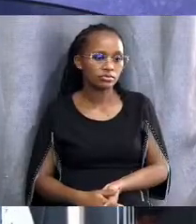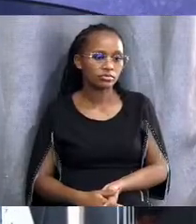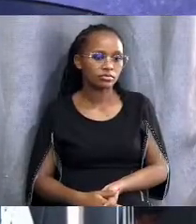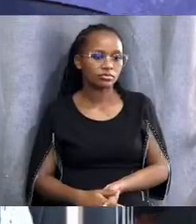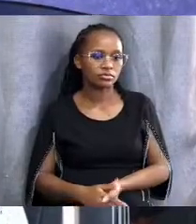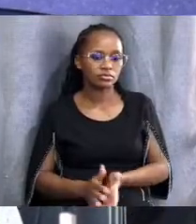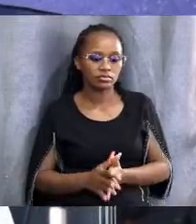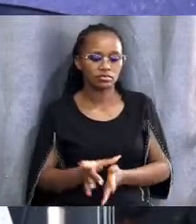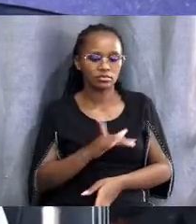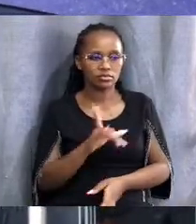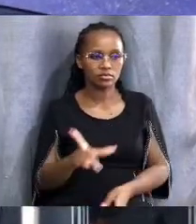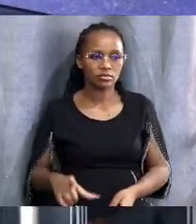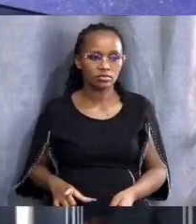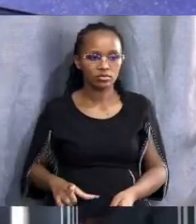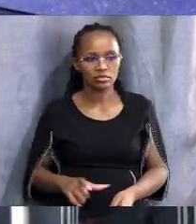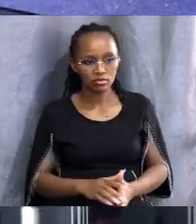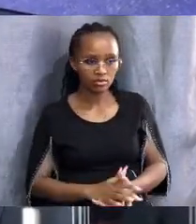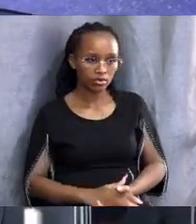Bwana sifiwe.